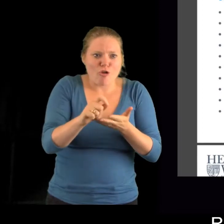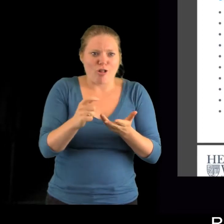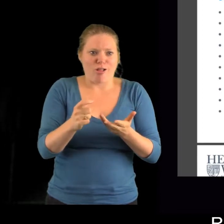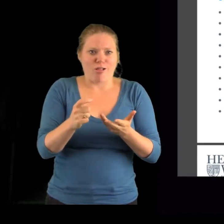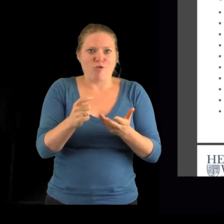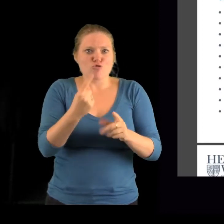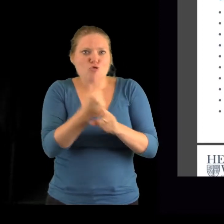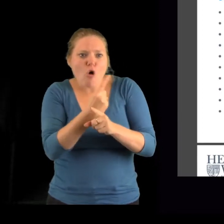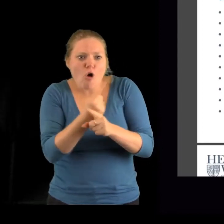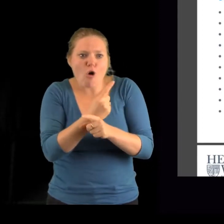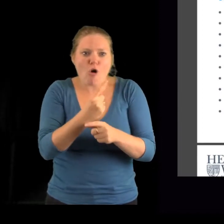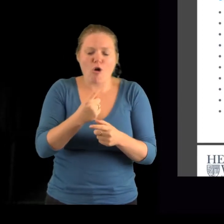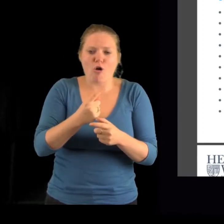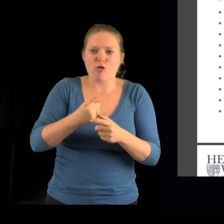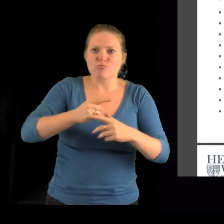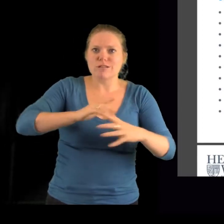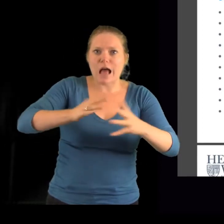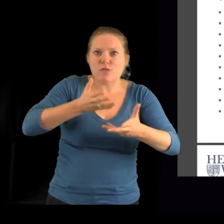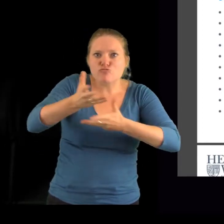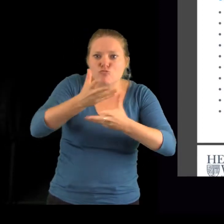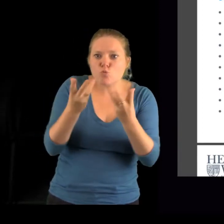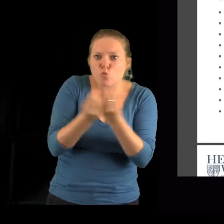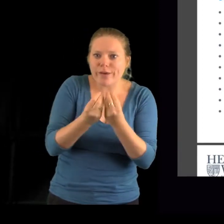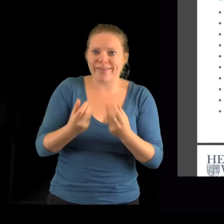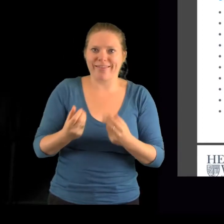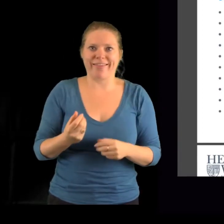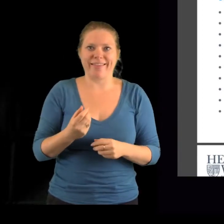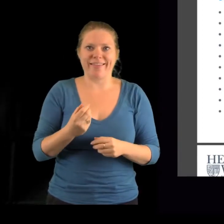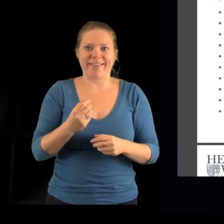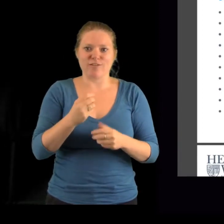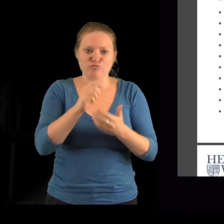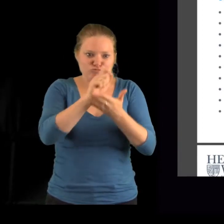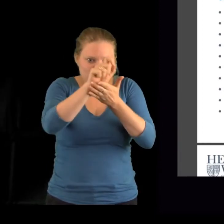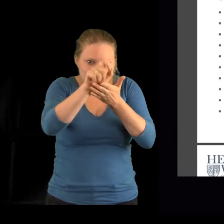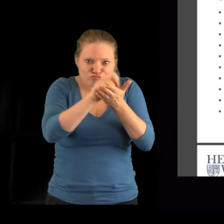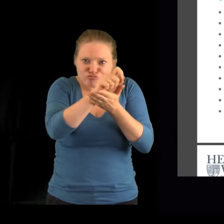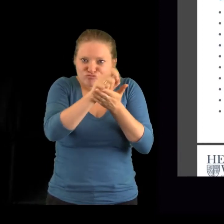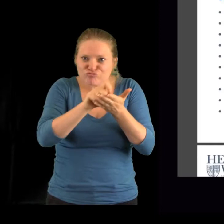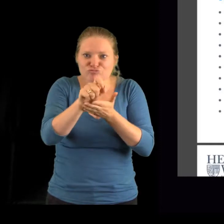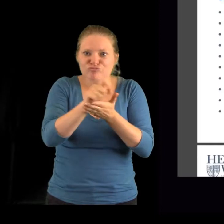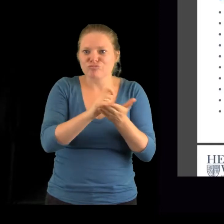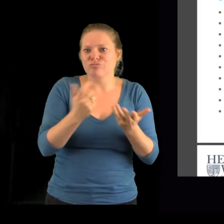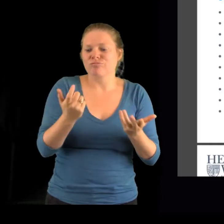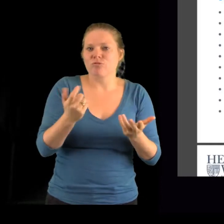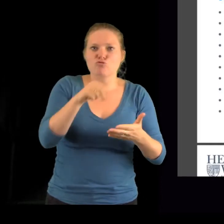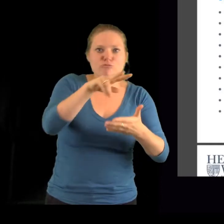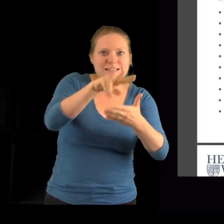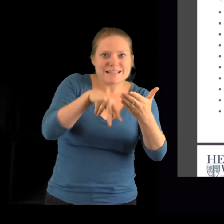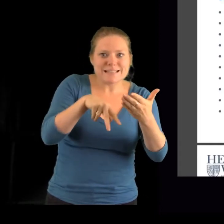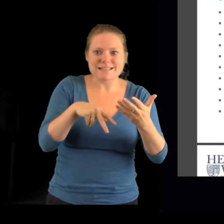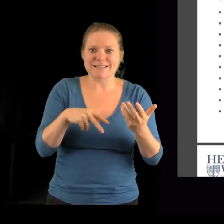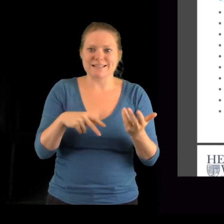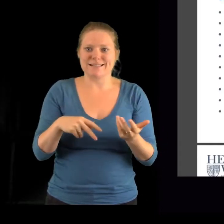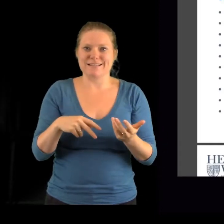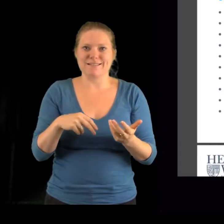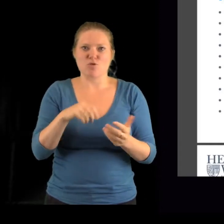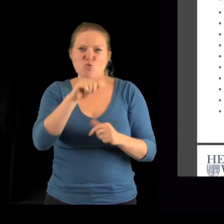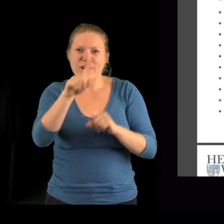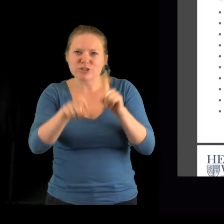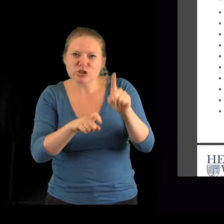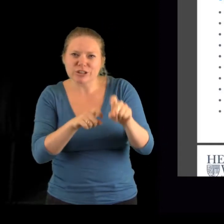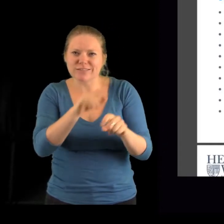pictures. You can read other things, you can highlight, you can question or ask questions, collaborate, right? So